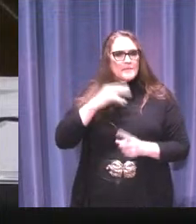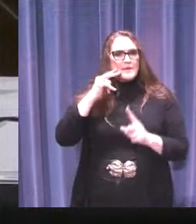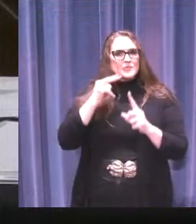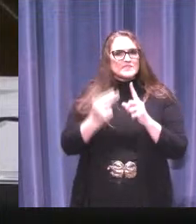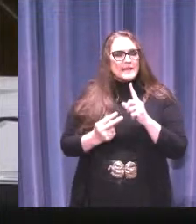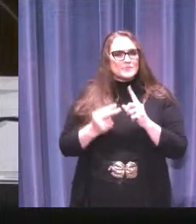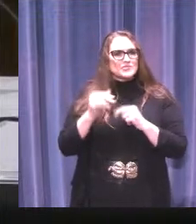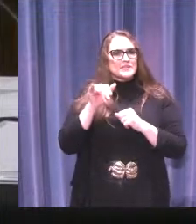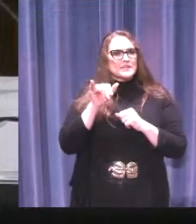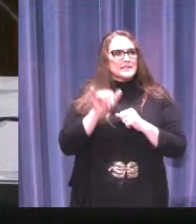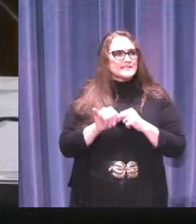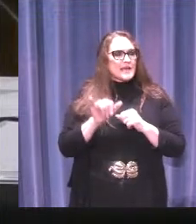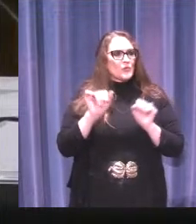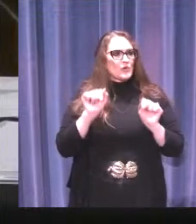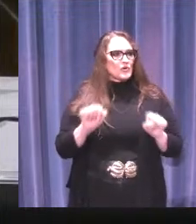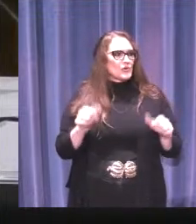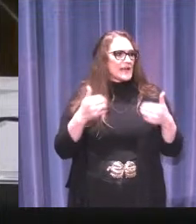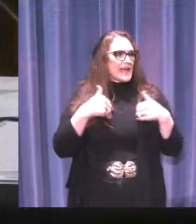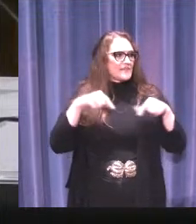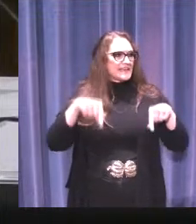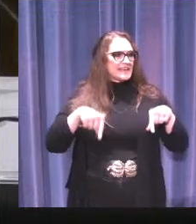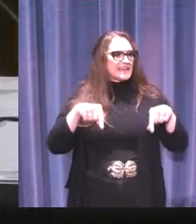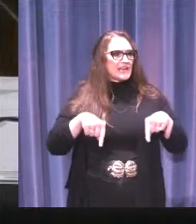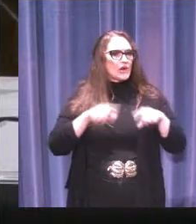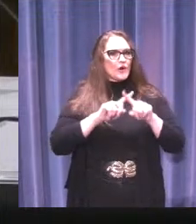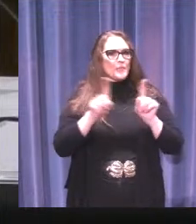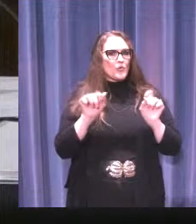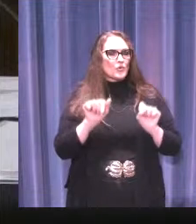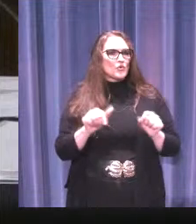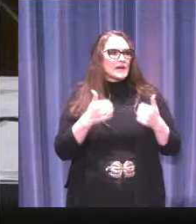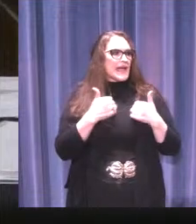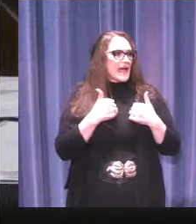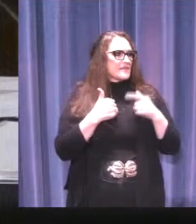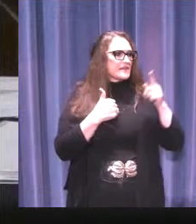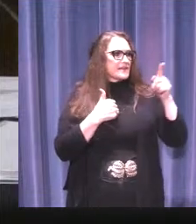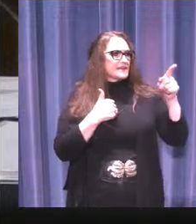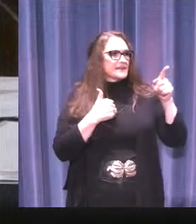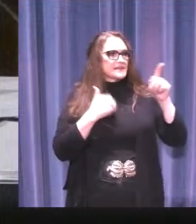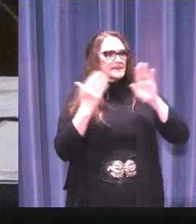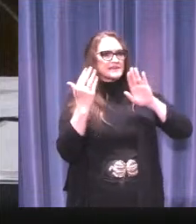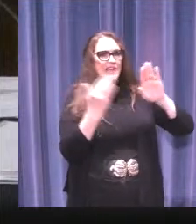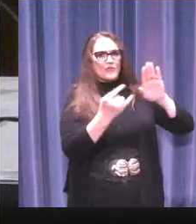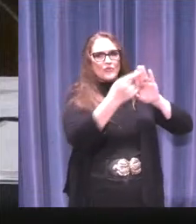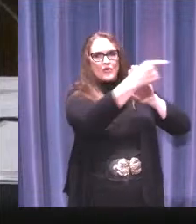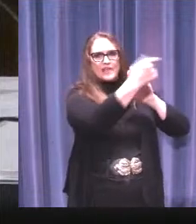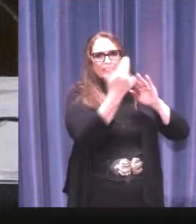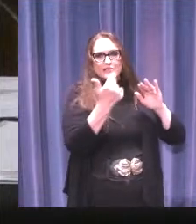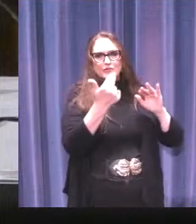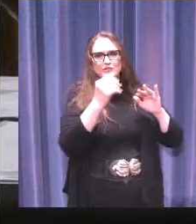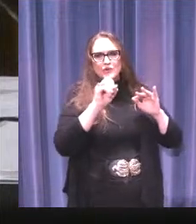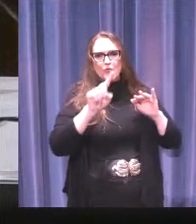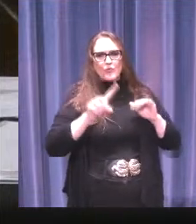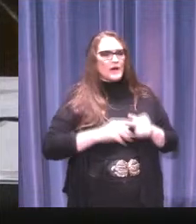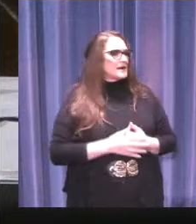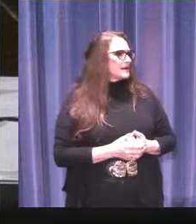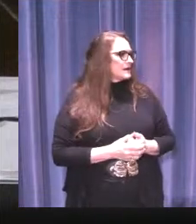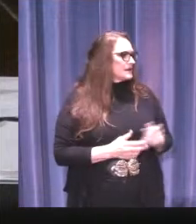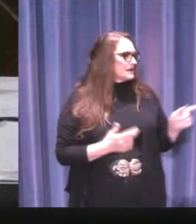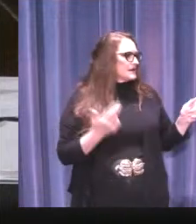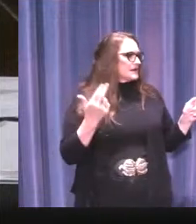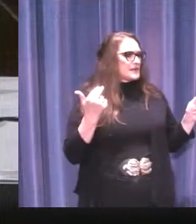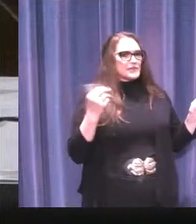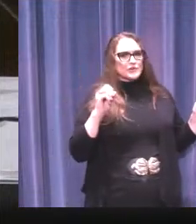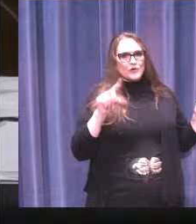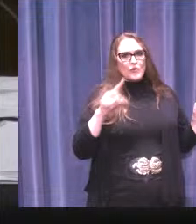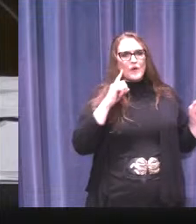perception is we could have it in here, or we could have it down the hall at, I think it's 1301. 1301